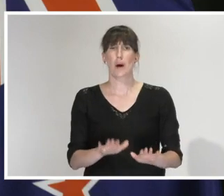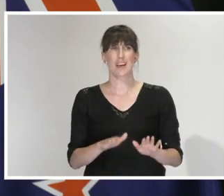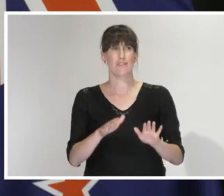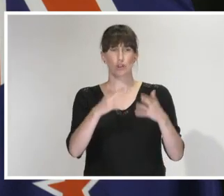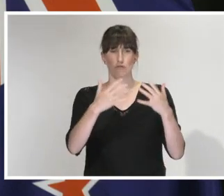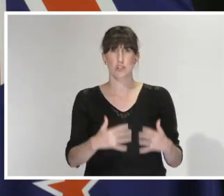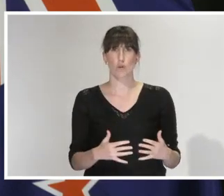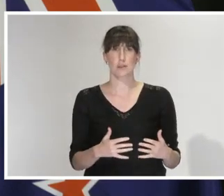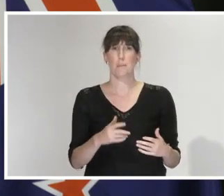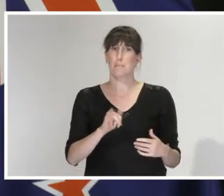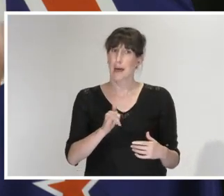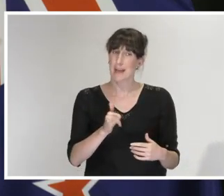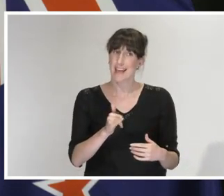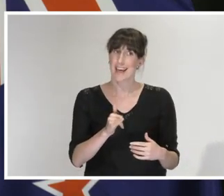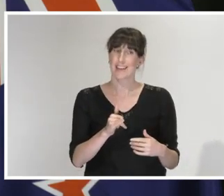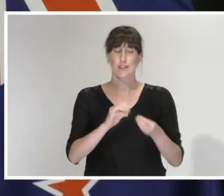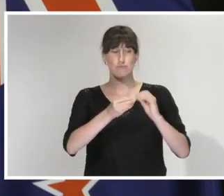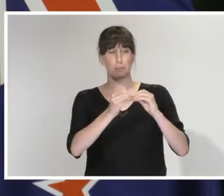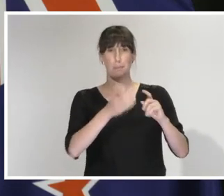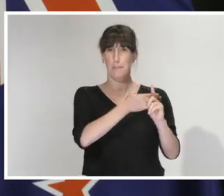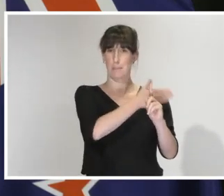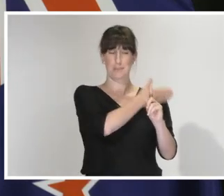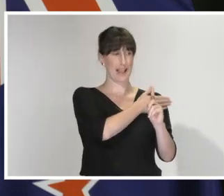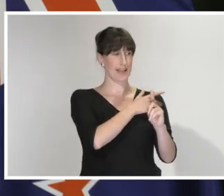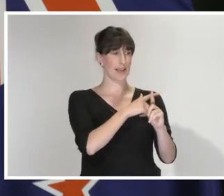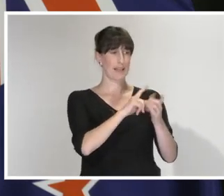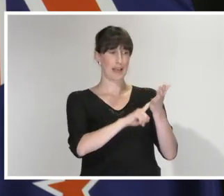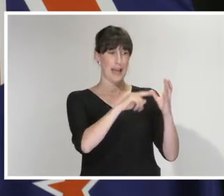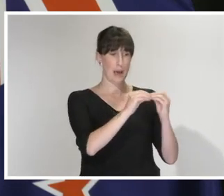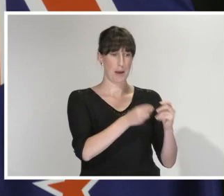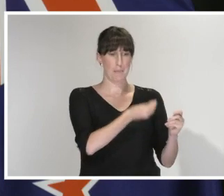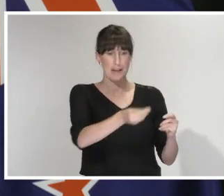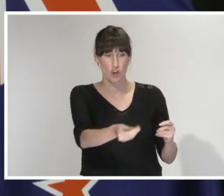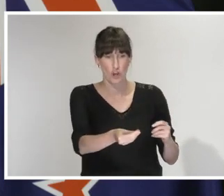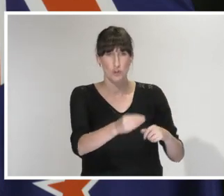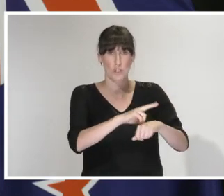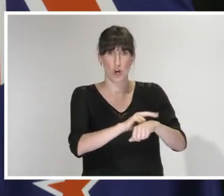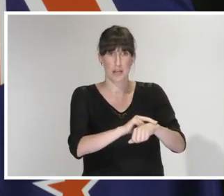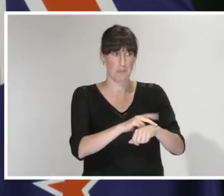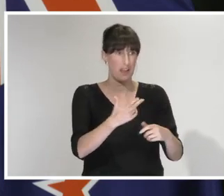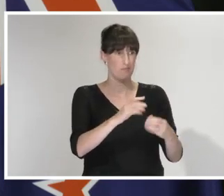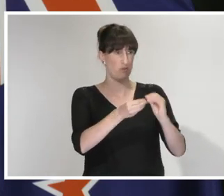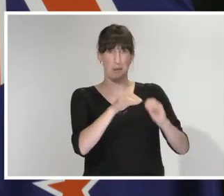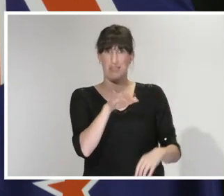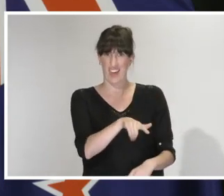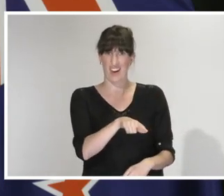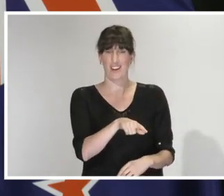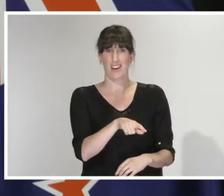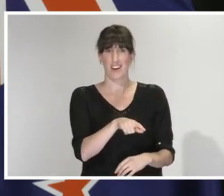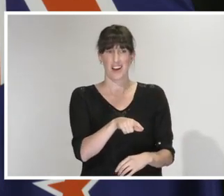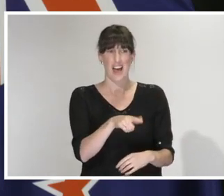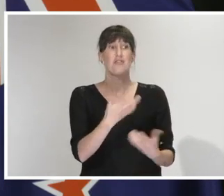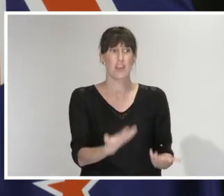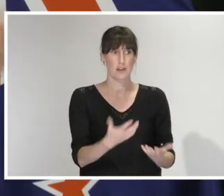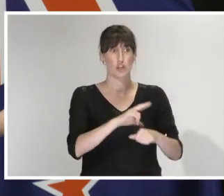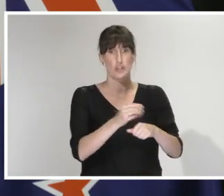chain, ending with the GP itself. So that's something that obviously we're acutely aware of and now working to make sure that that information